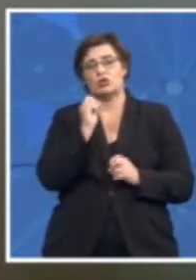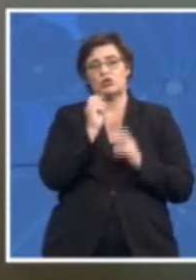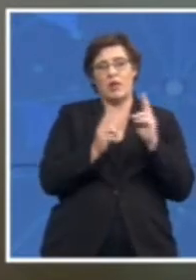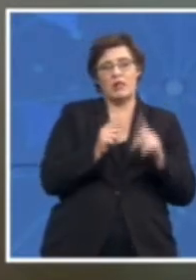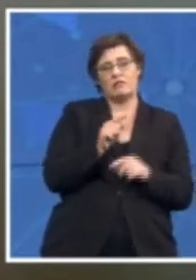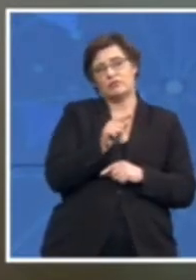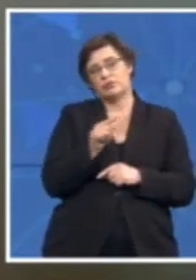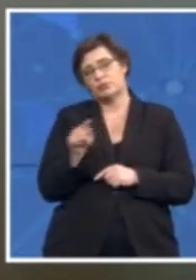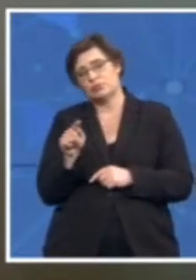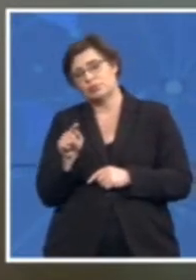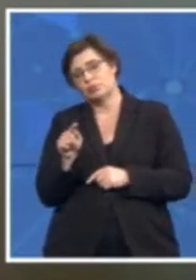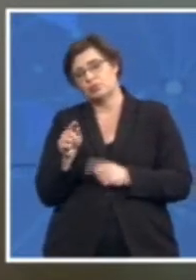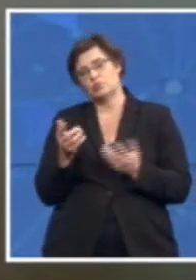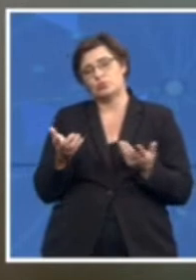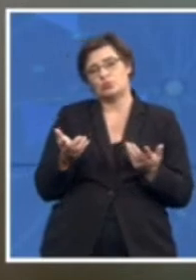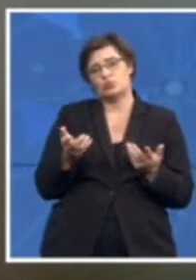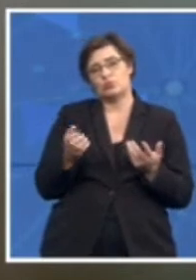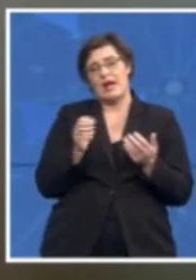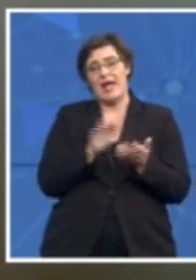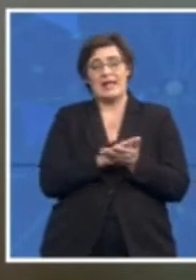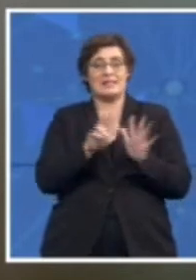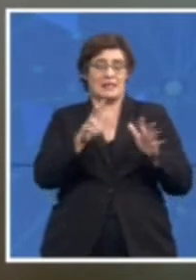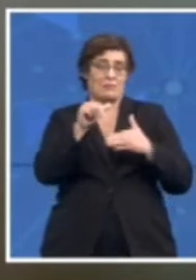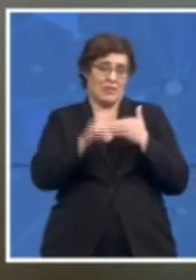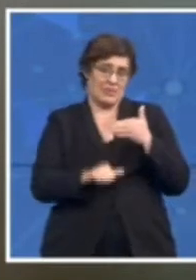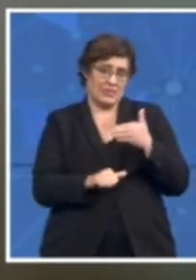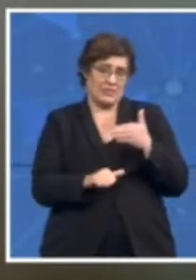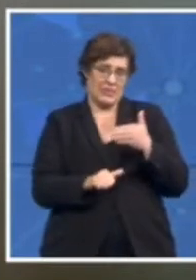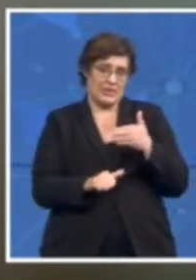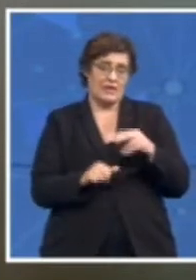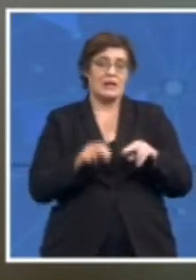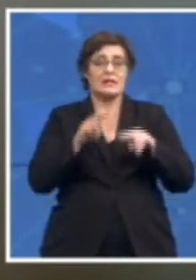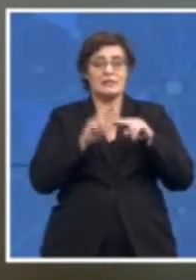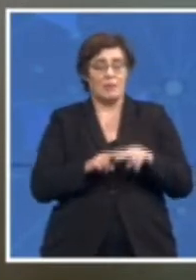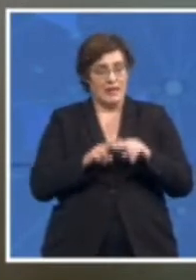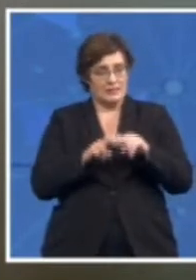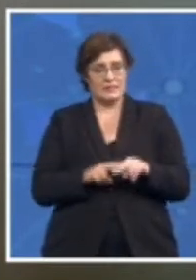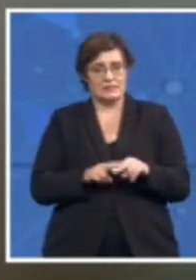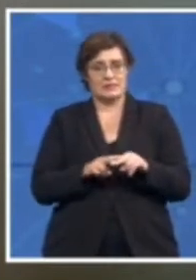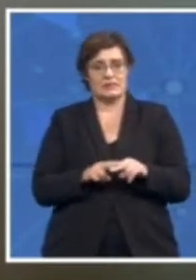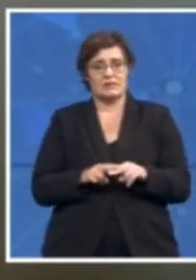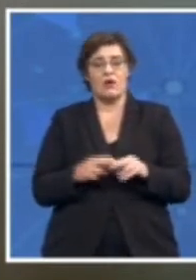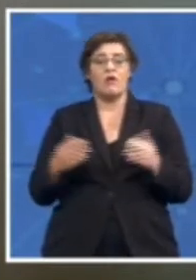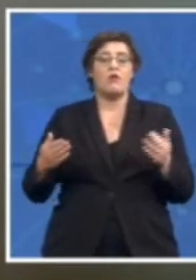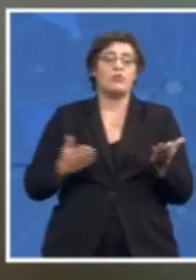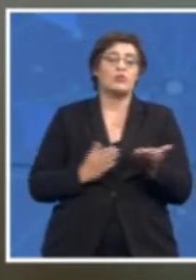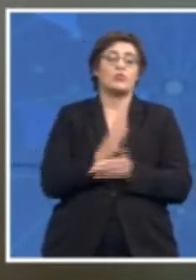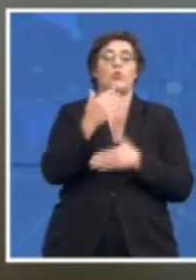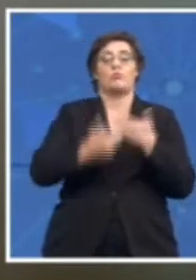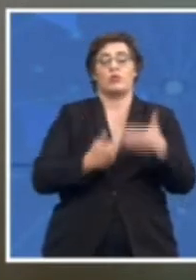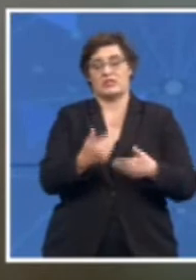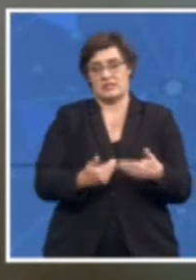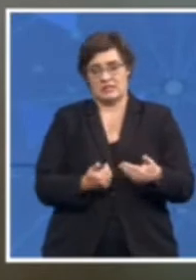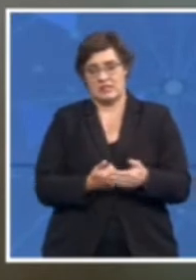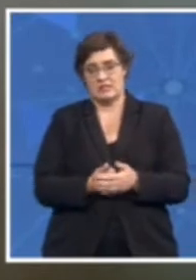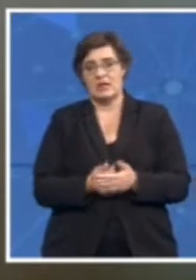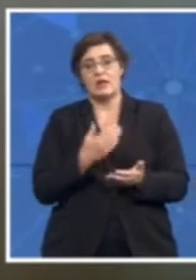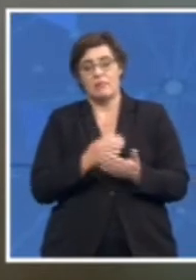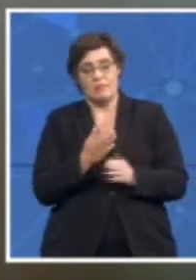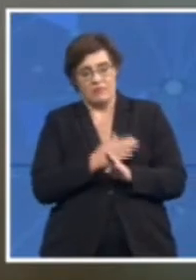18 months, depending on how quickly it goes through the process before it is submitted to the state president to